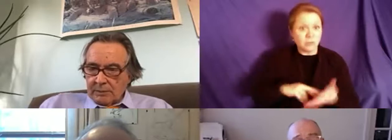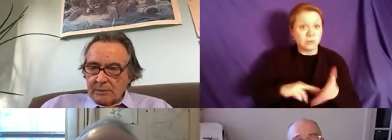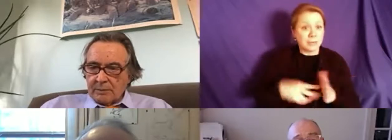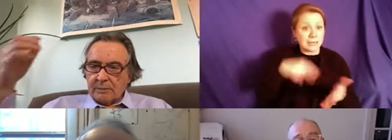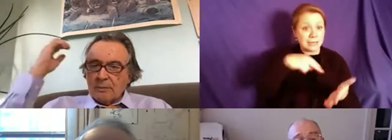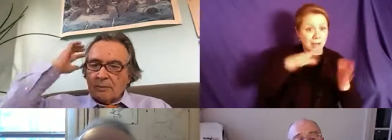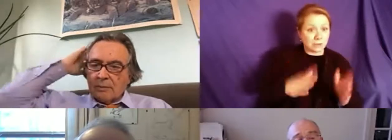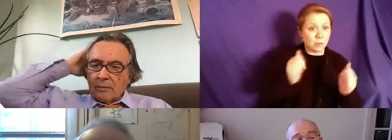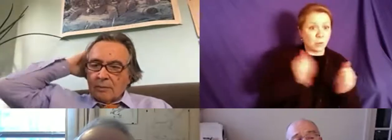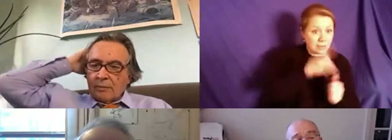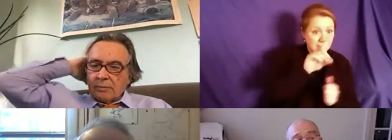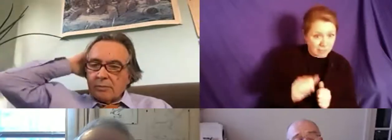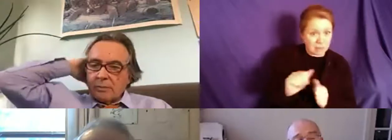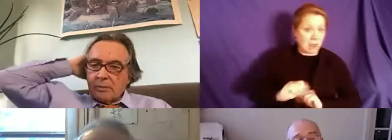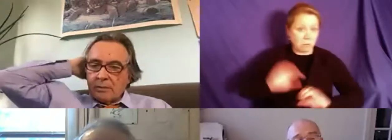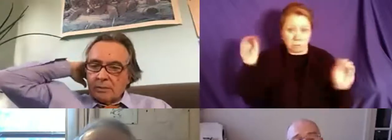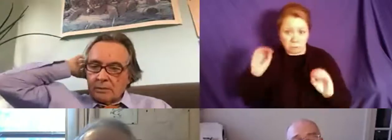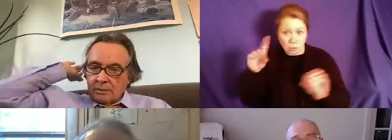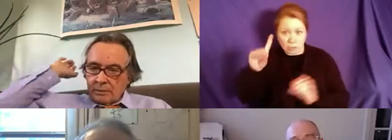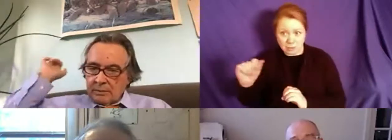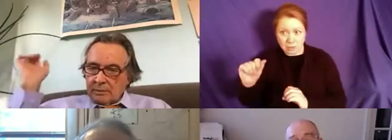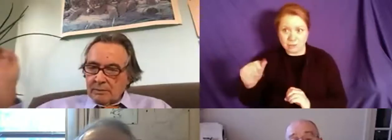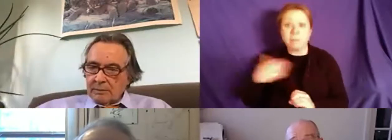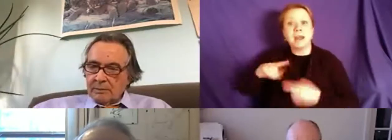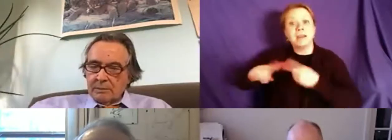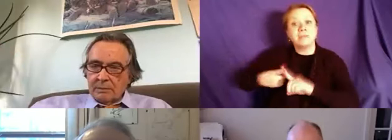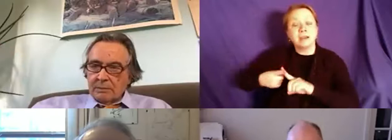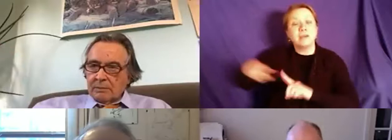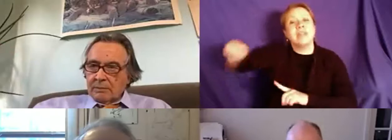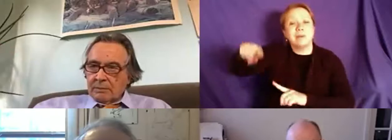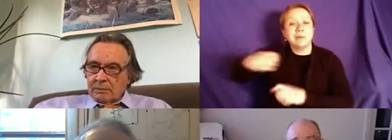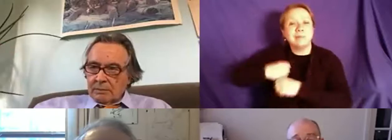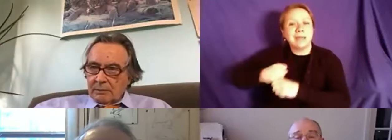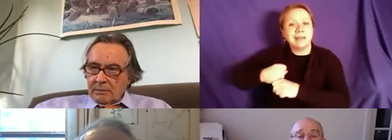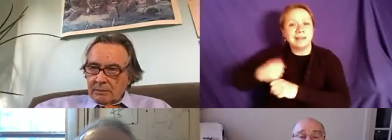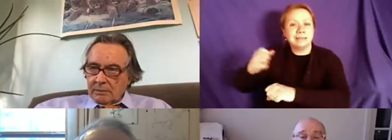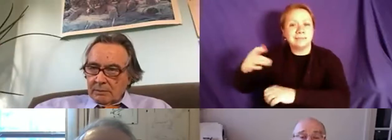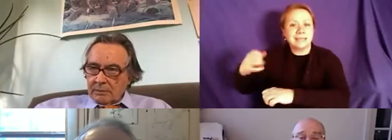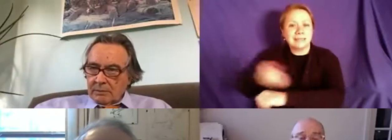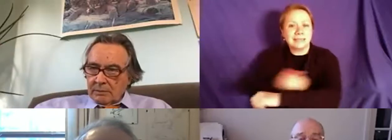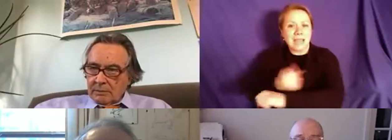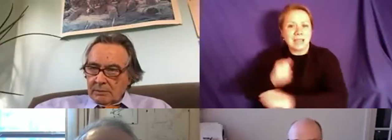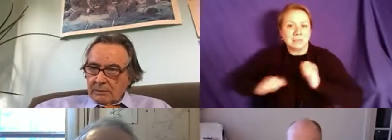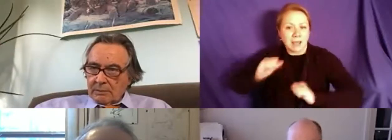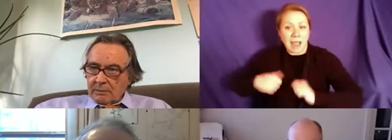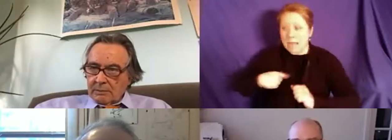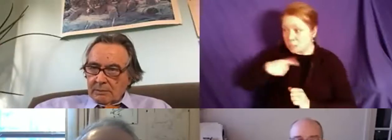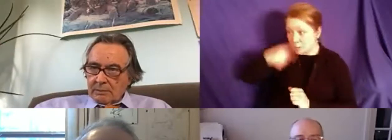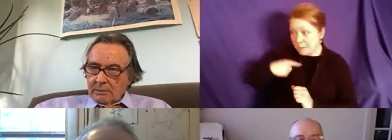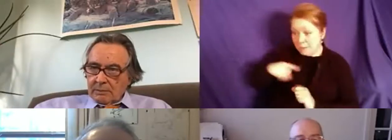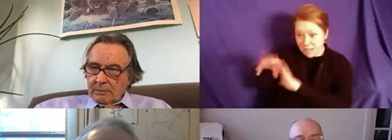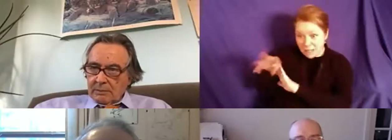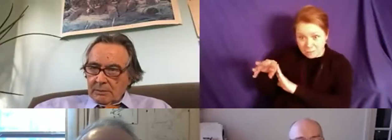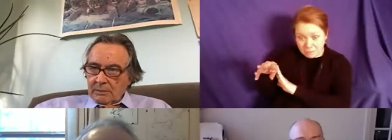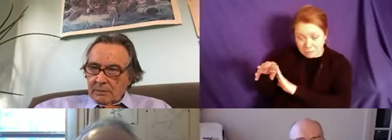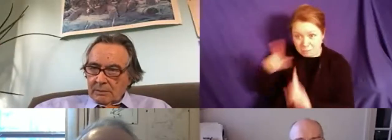disabilities. And my friends were making a film, or they were making a stage piece. And I said, could I come and film them? And I said, but